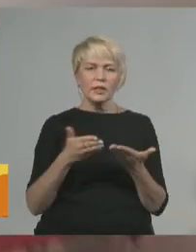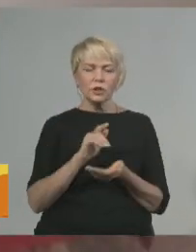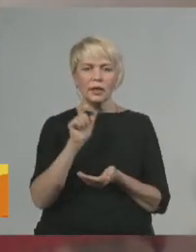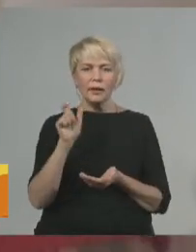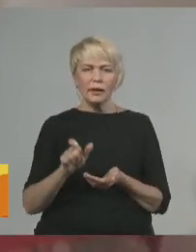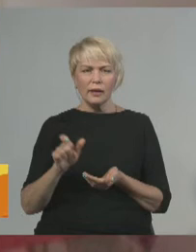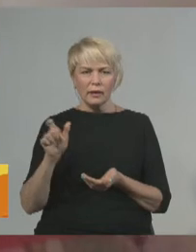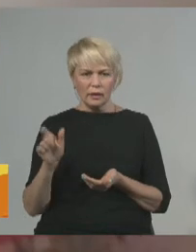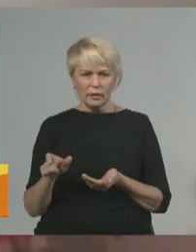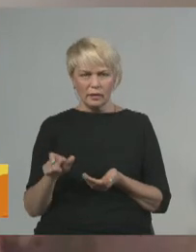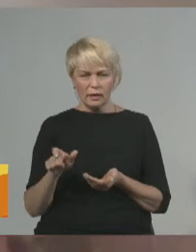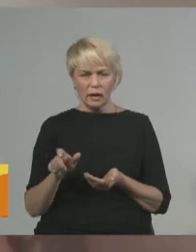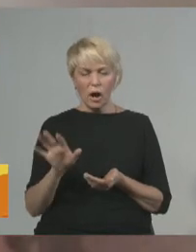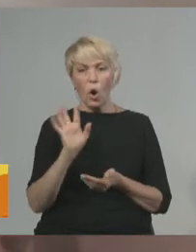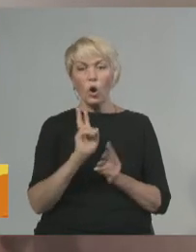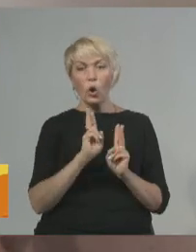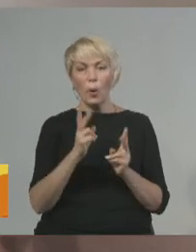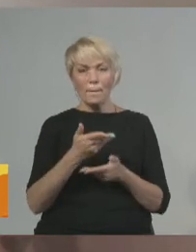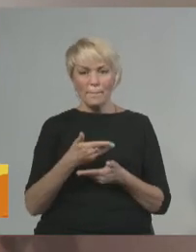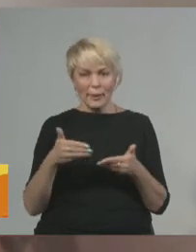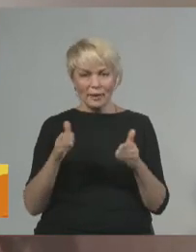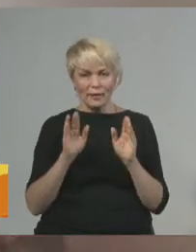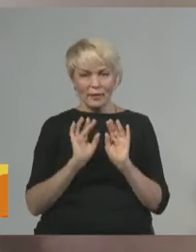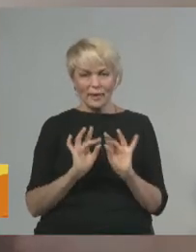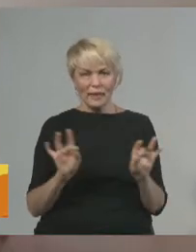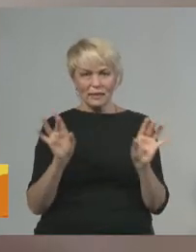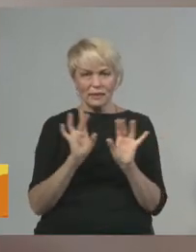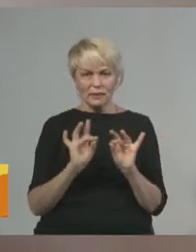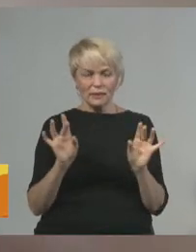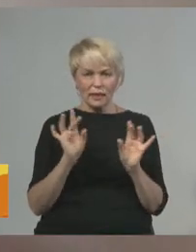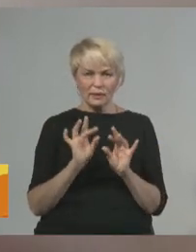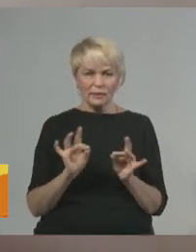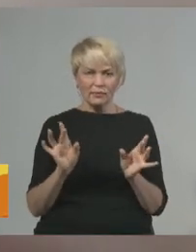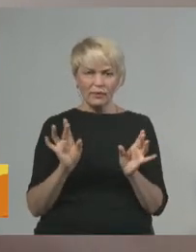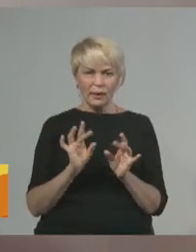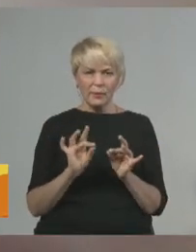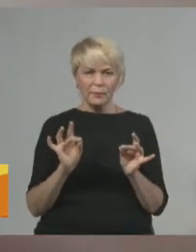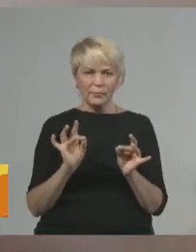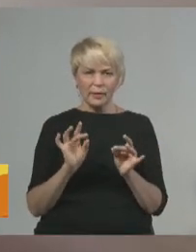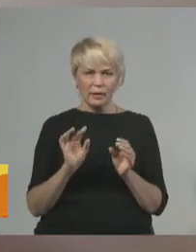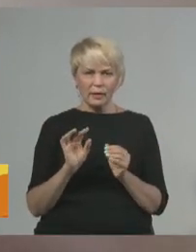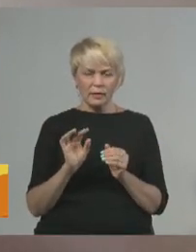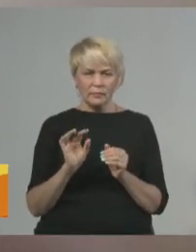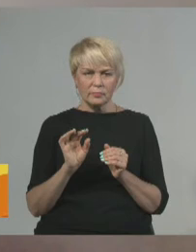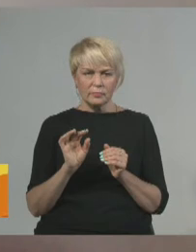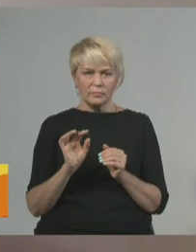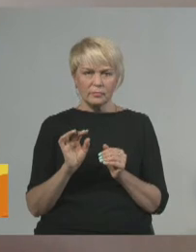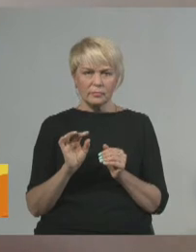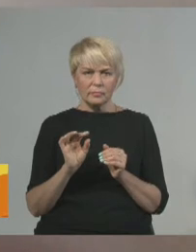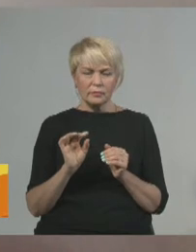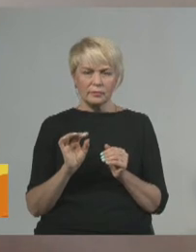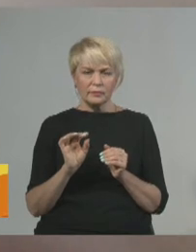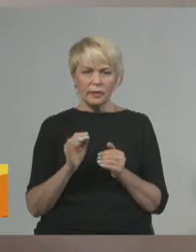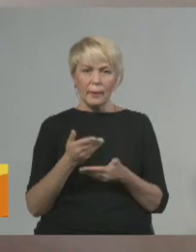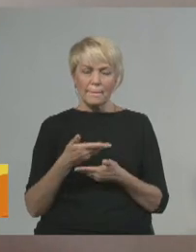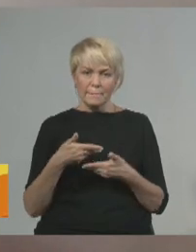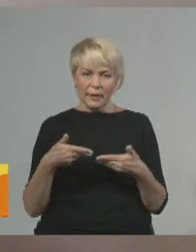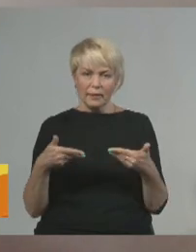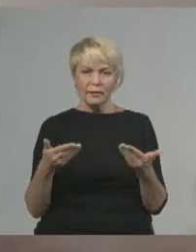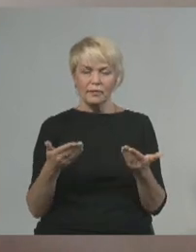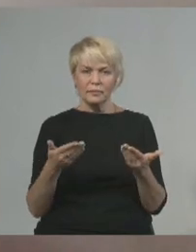our approaches to what we are talking about or where we are reporting about there's a very simple